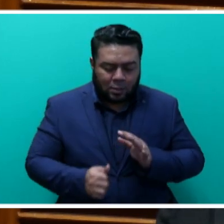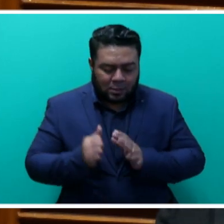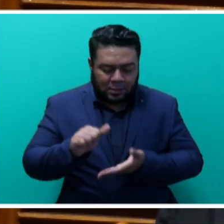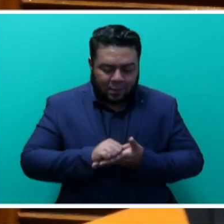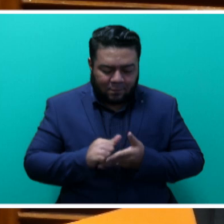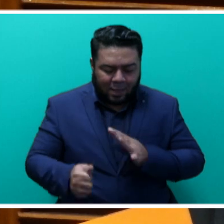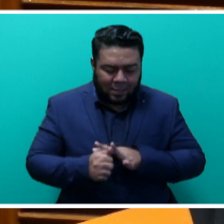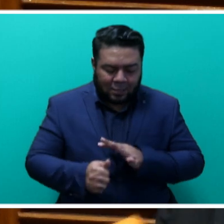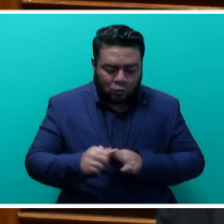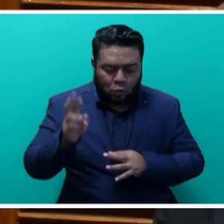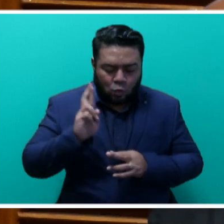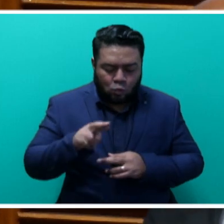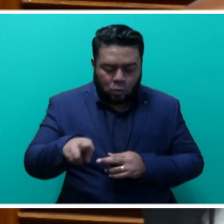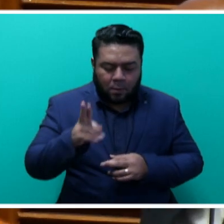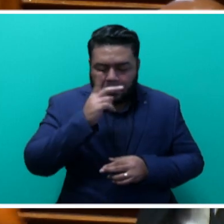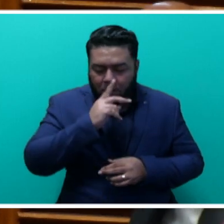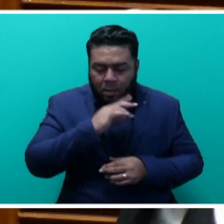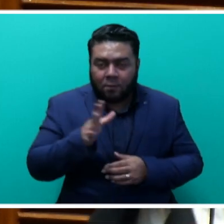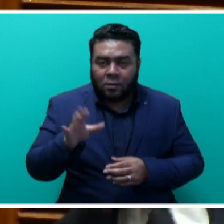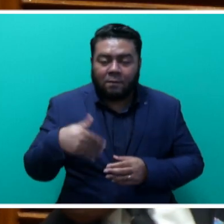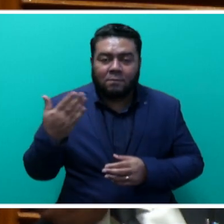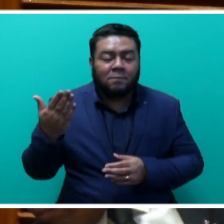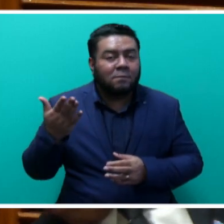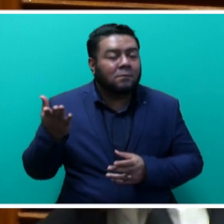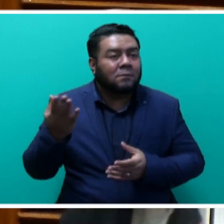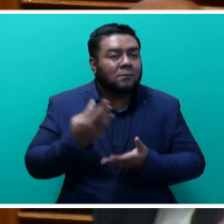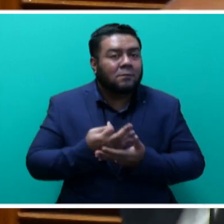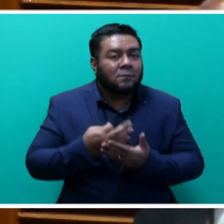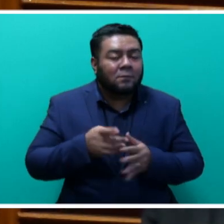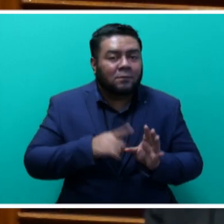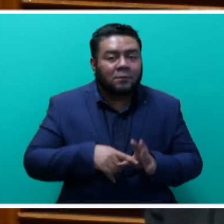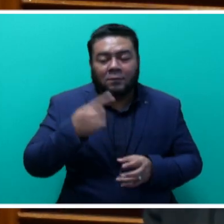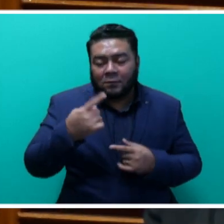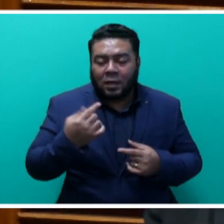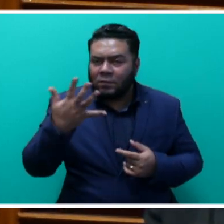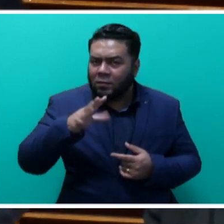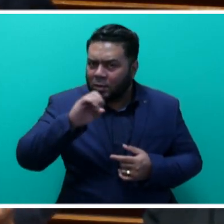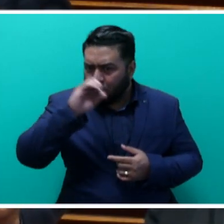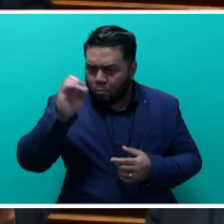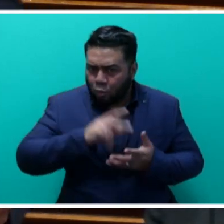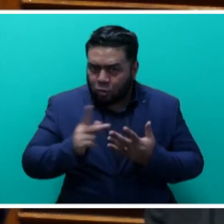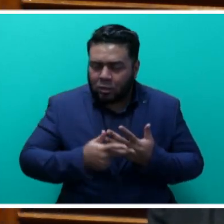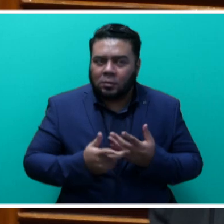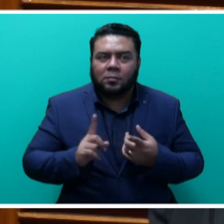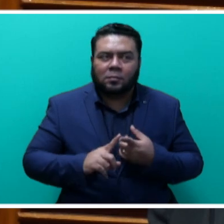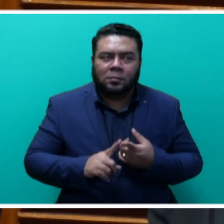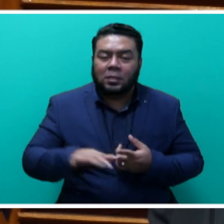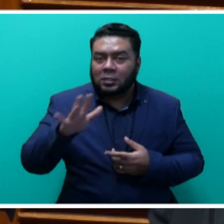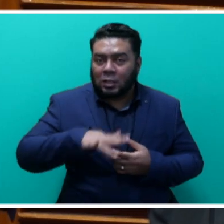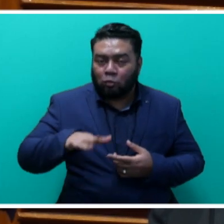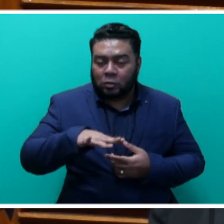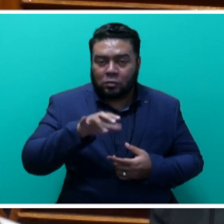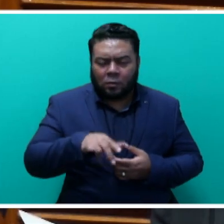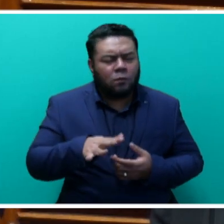people. For the recent financial year alone, the Ministry was able to complete a total of over 50 projects as follows. Central Division,